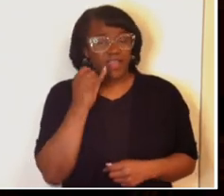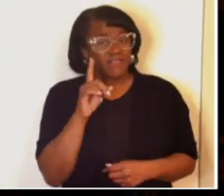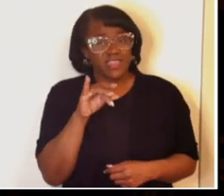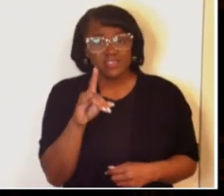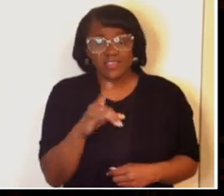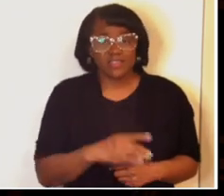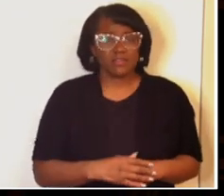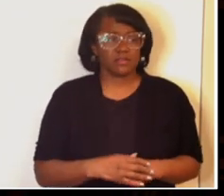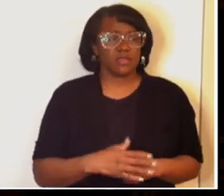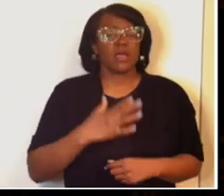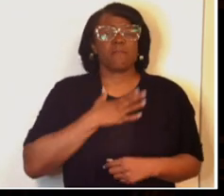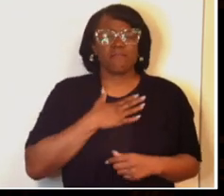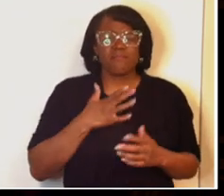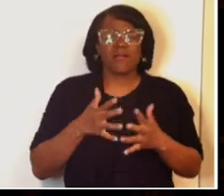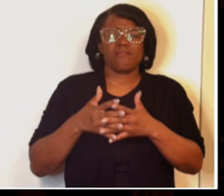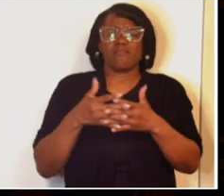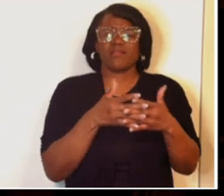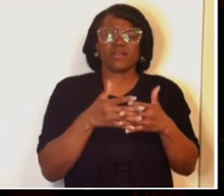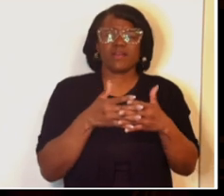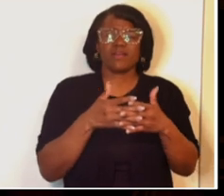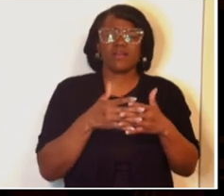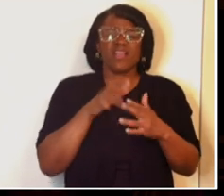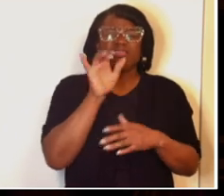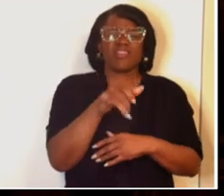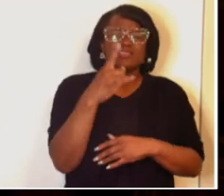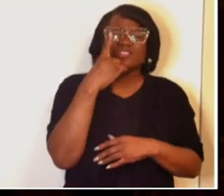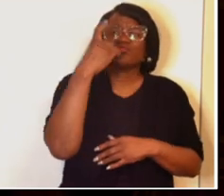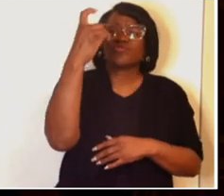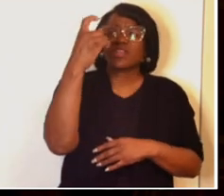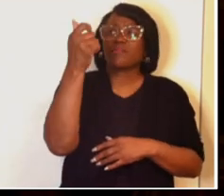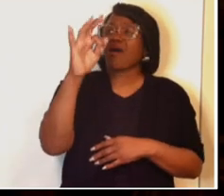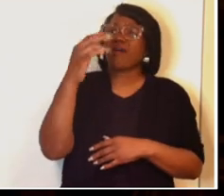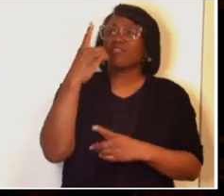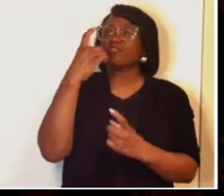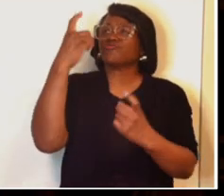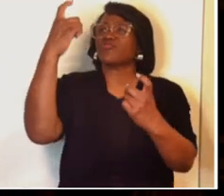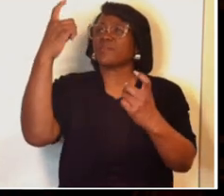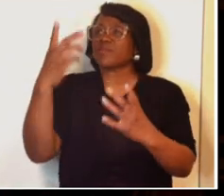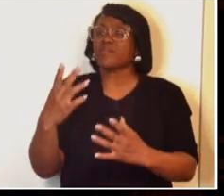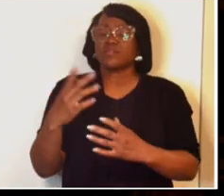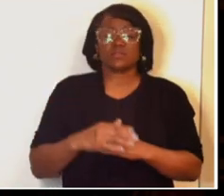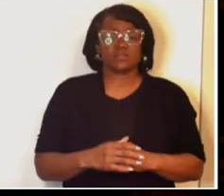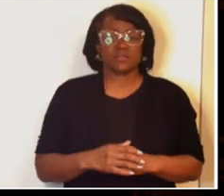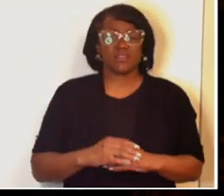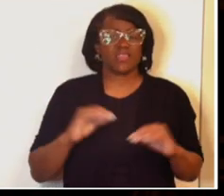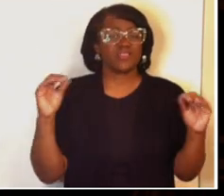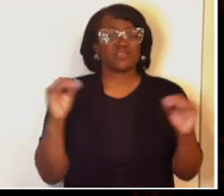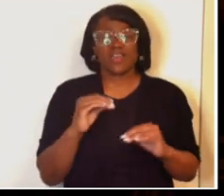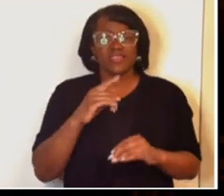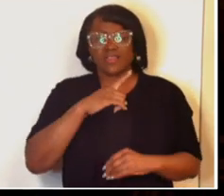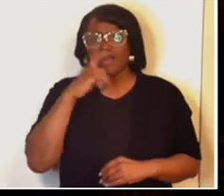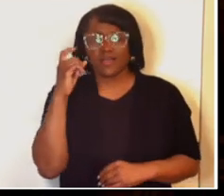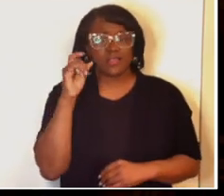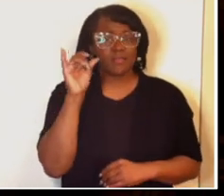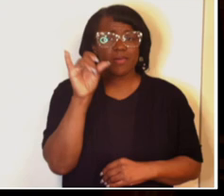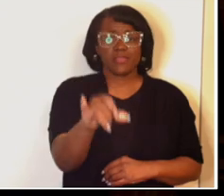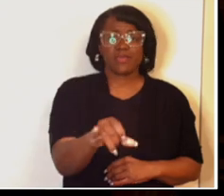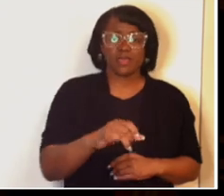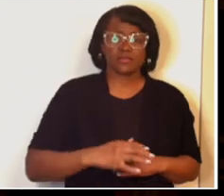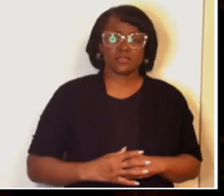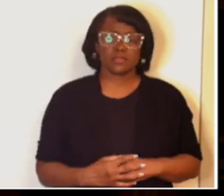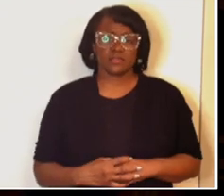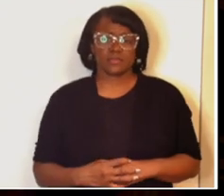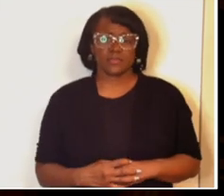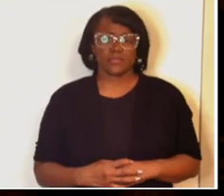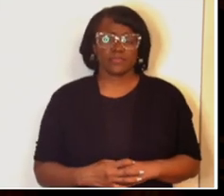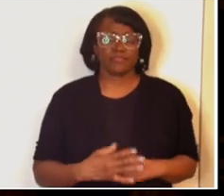my America is the dream the dreamers dreamed. There's nothing ugly about that.